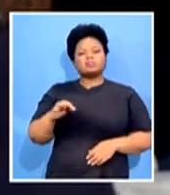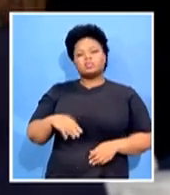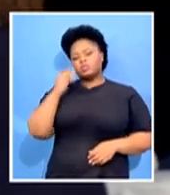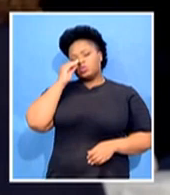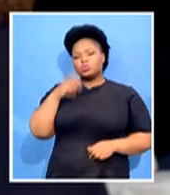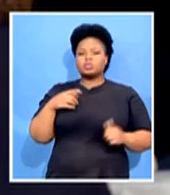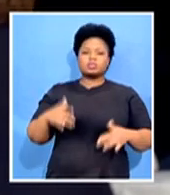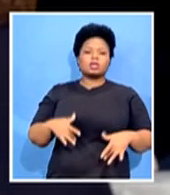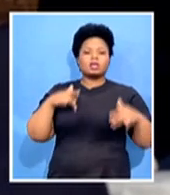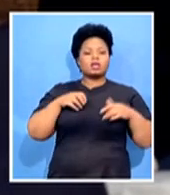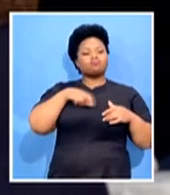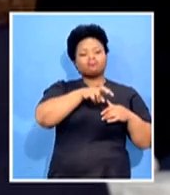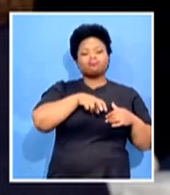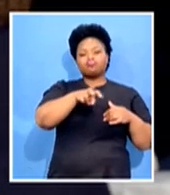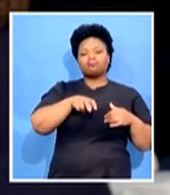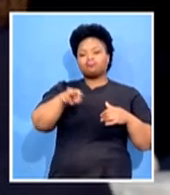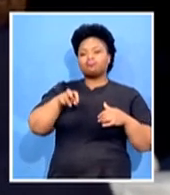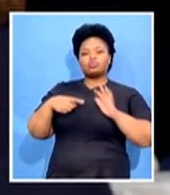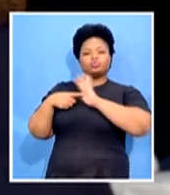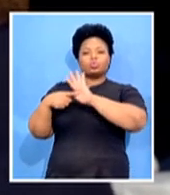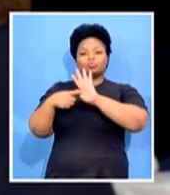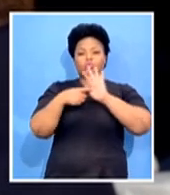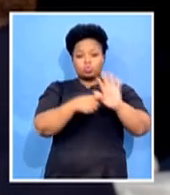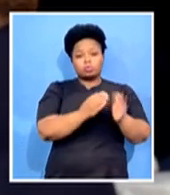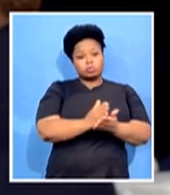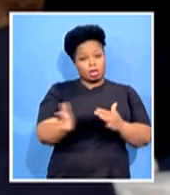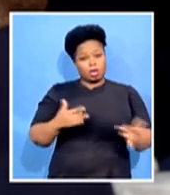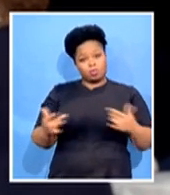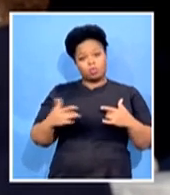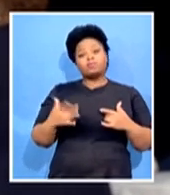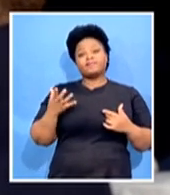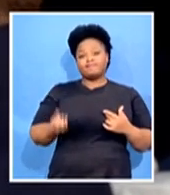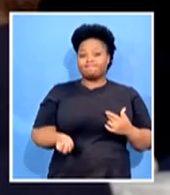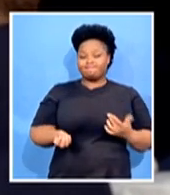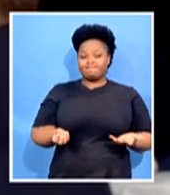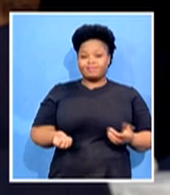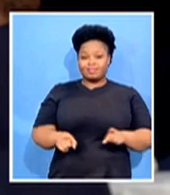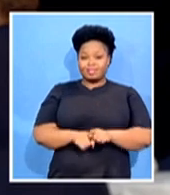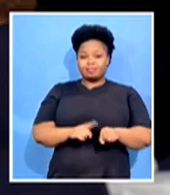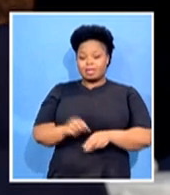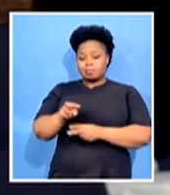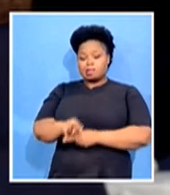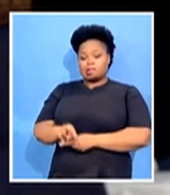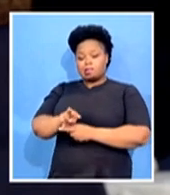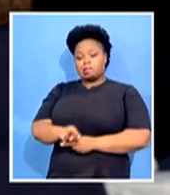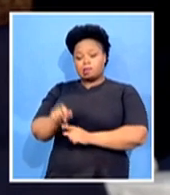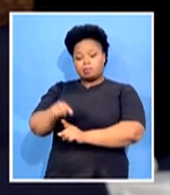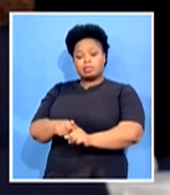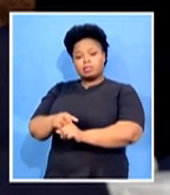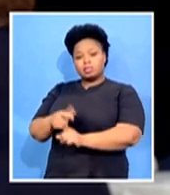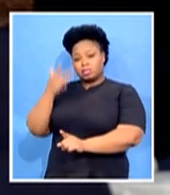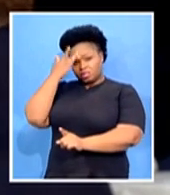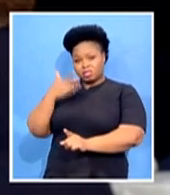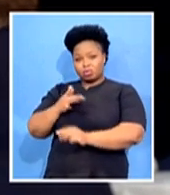workers were quite concerned while they had to give care to ordinary South Africans. They themselves were at the